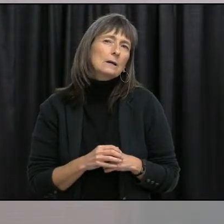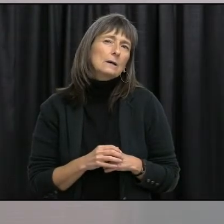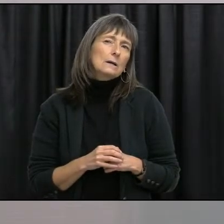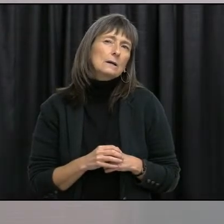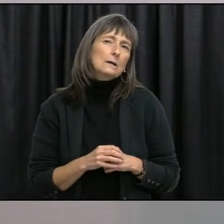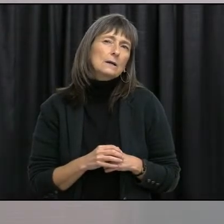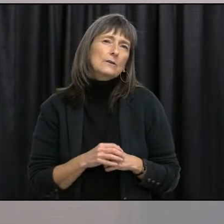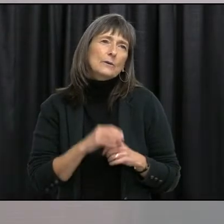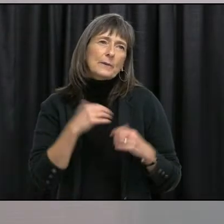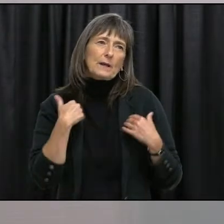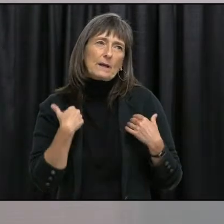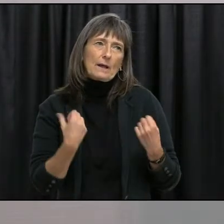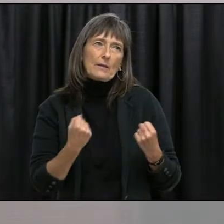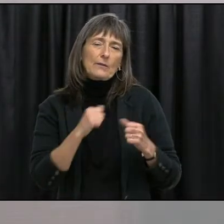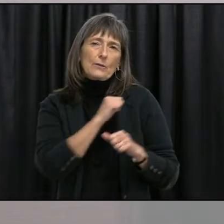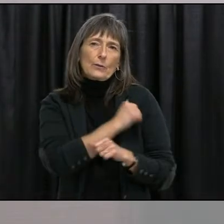there